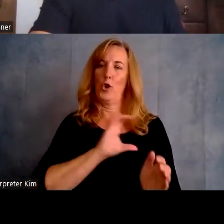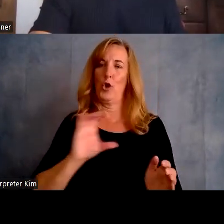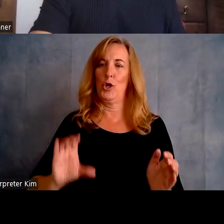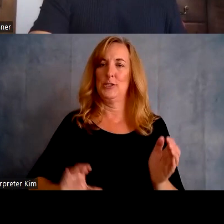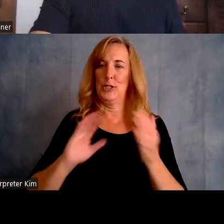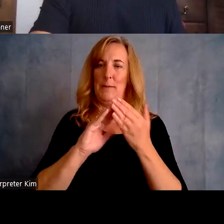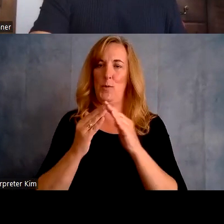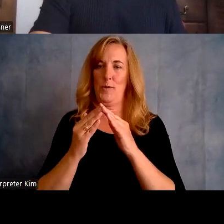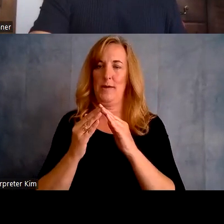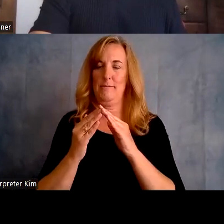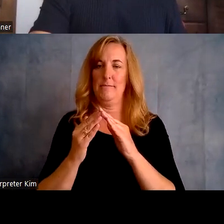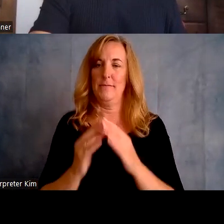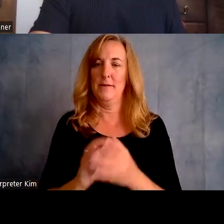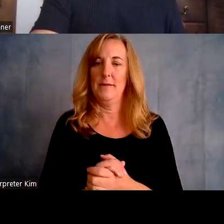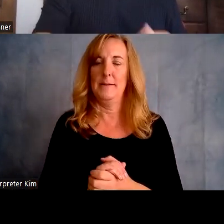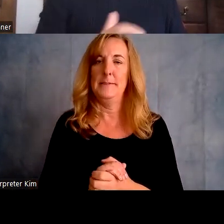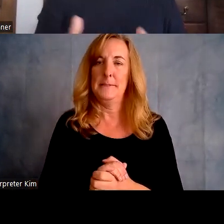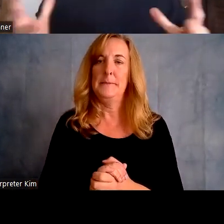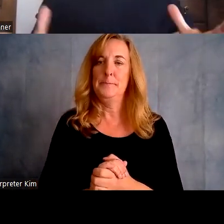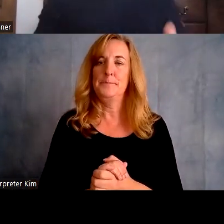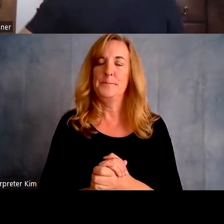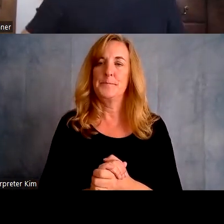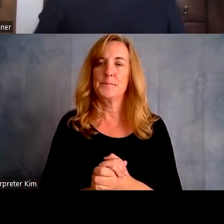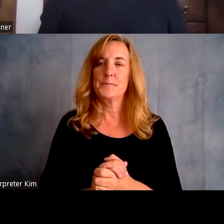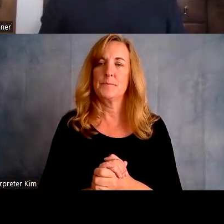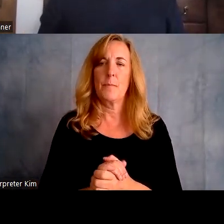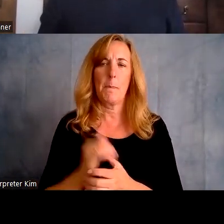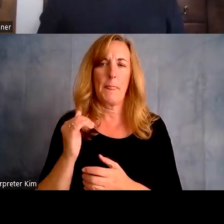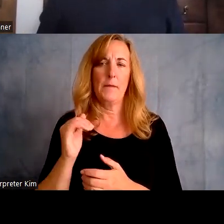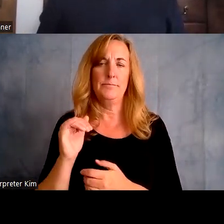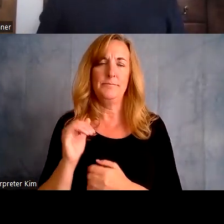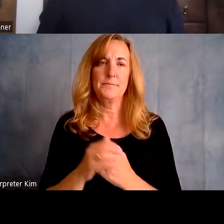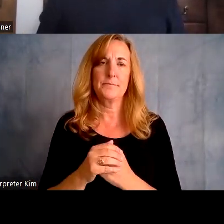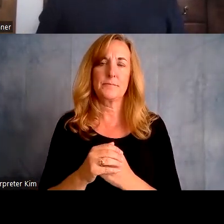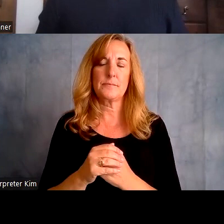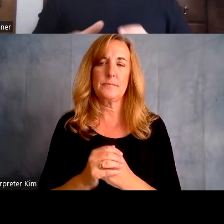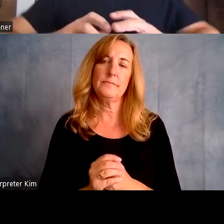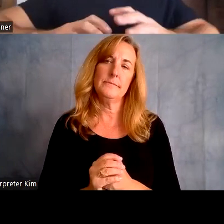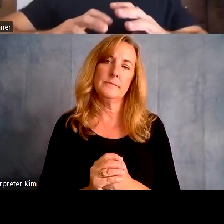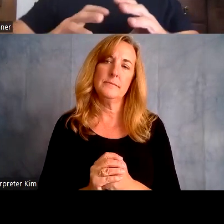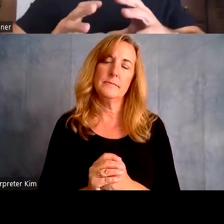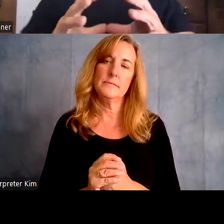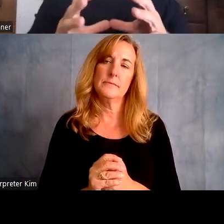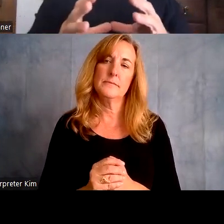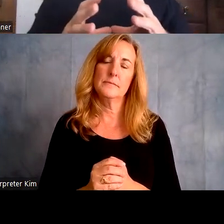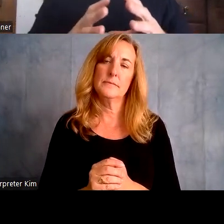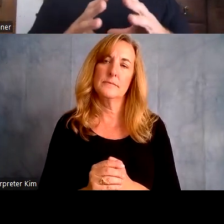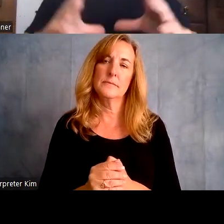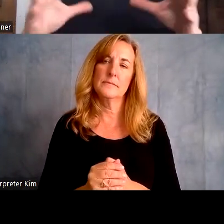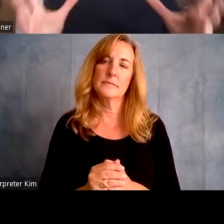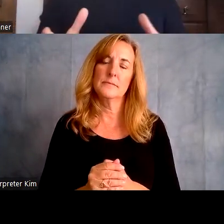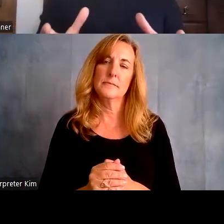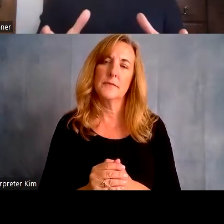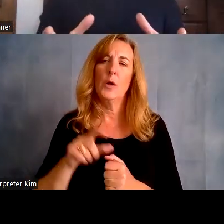this. And the reason we need to do this is so that we